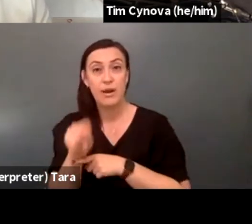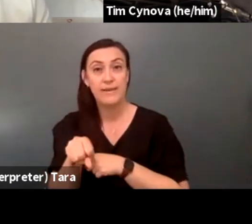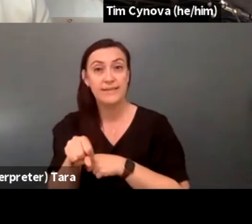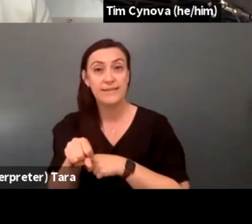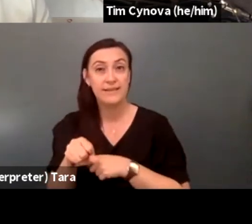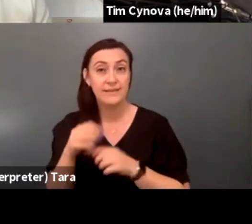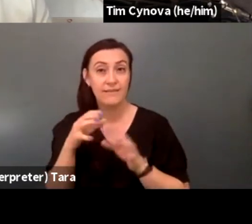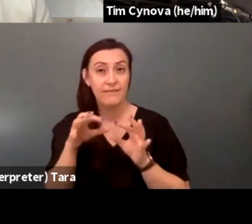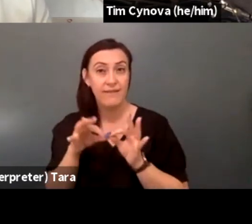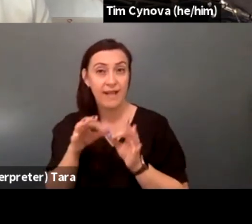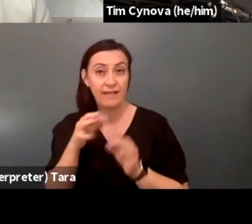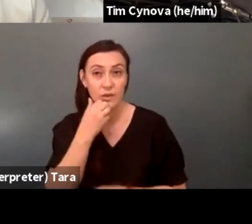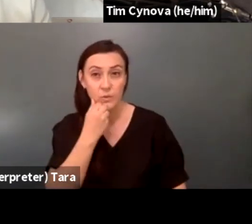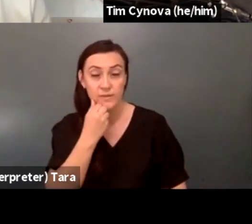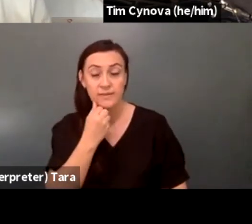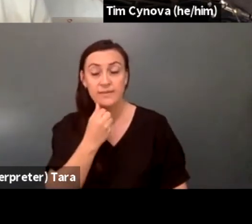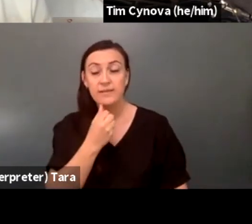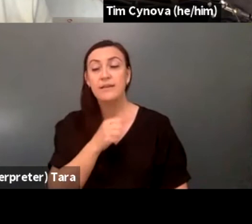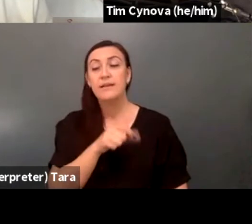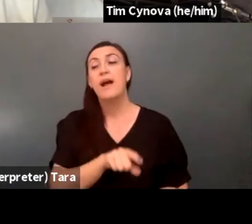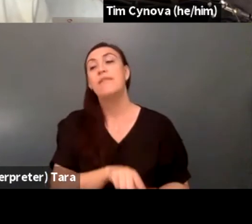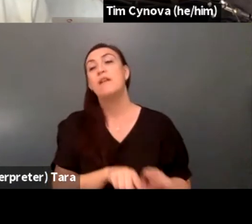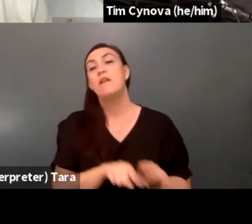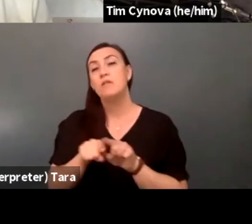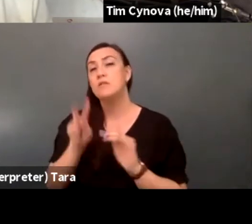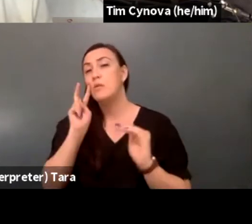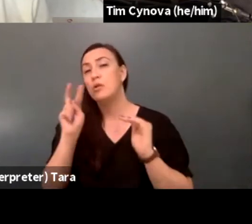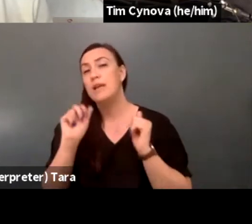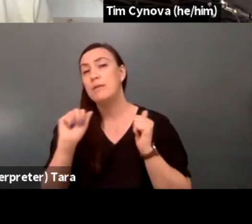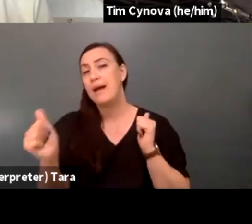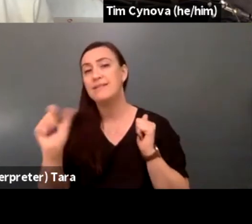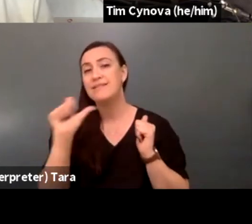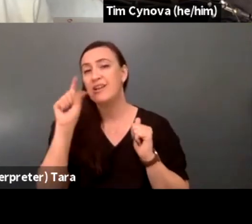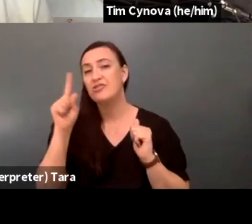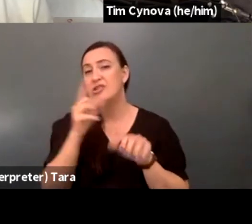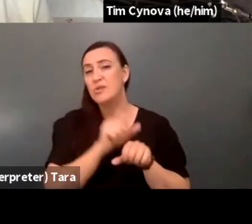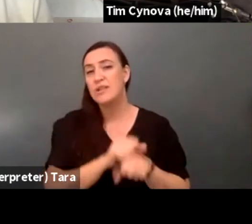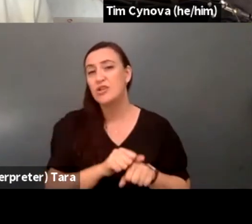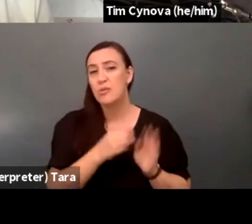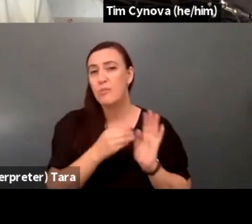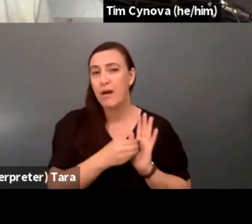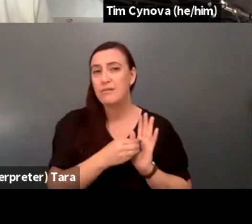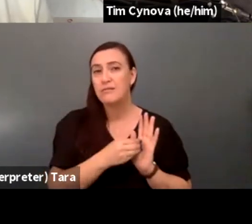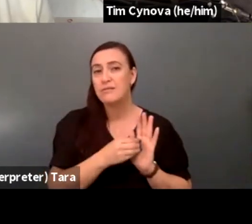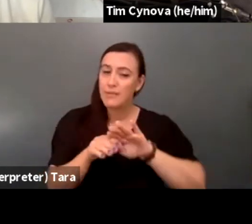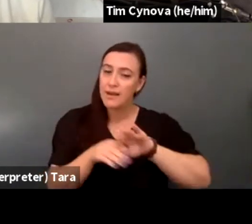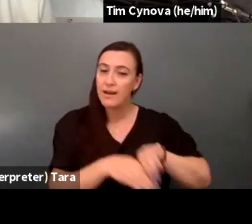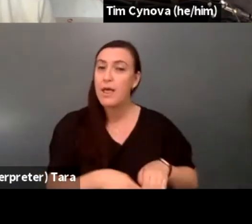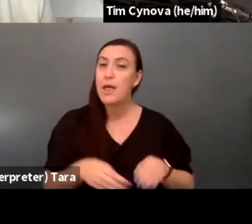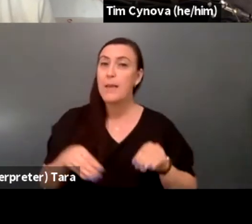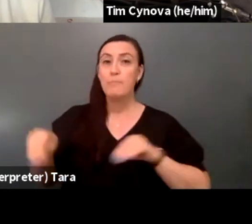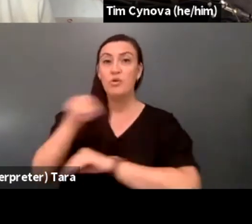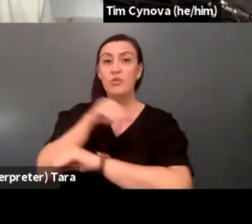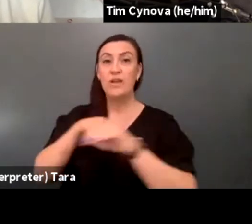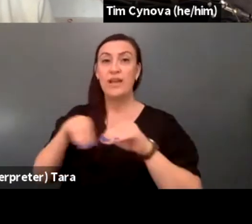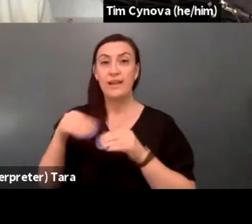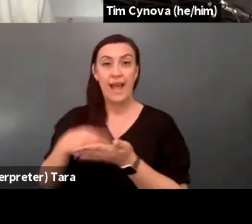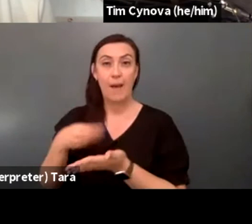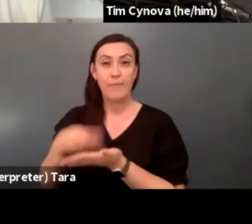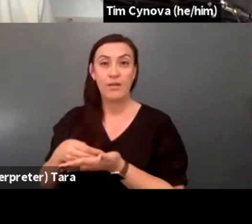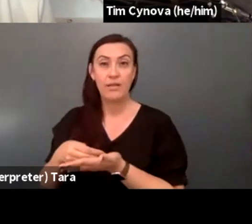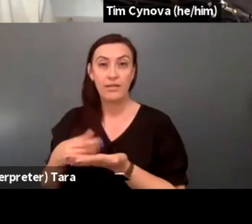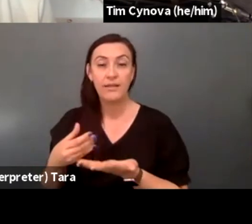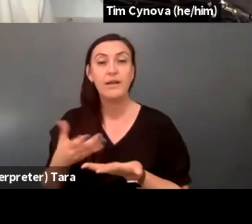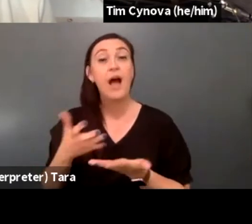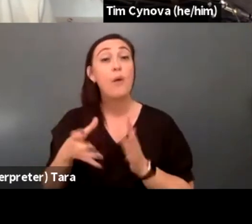and then also looking beyond traditional models of moving capital around. I also want to shout out something from the